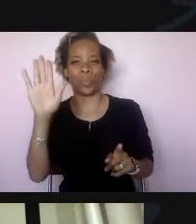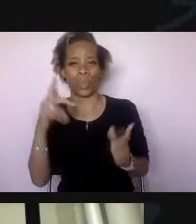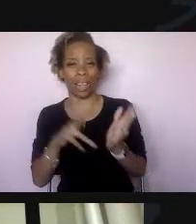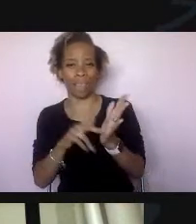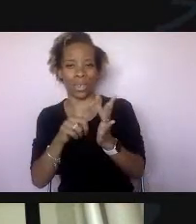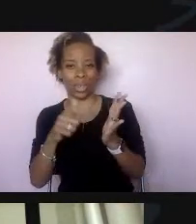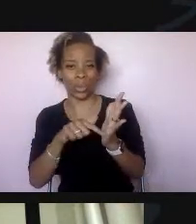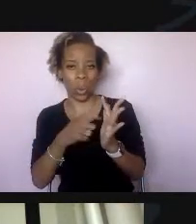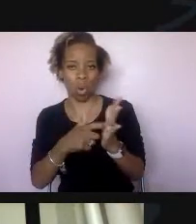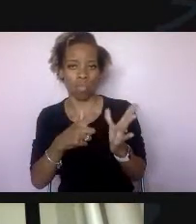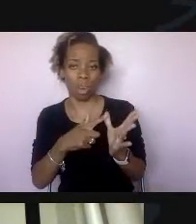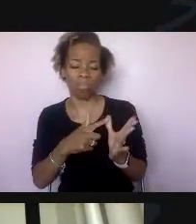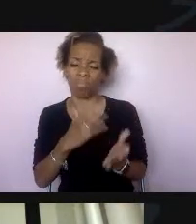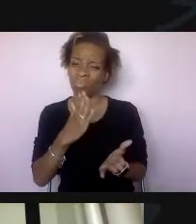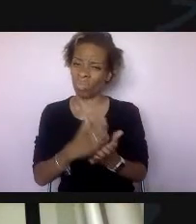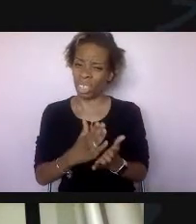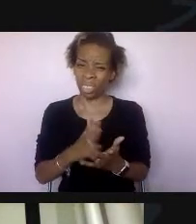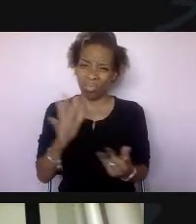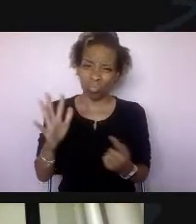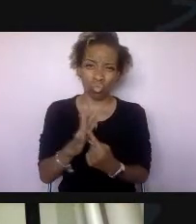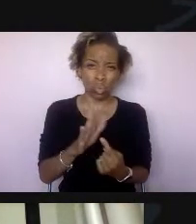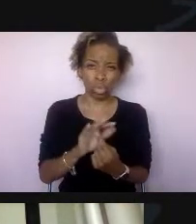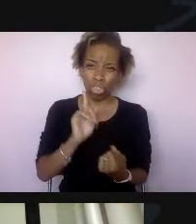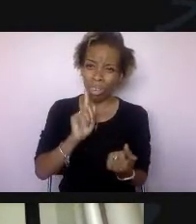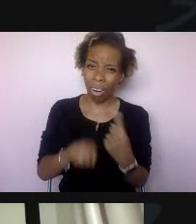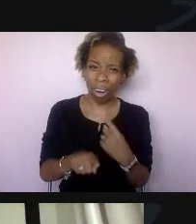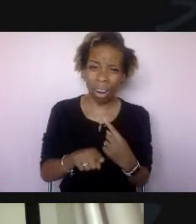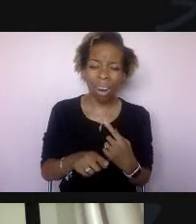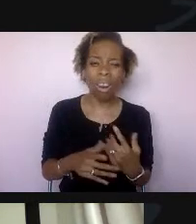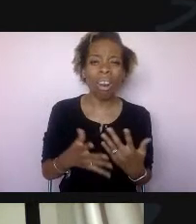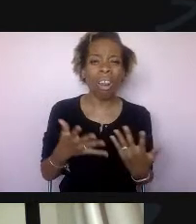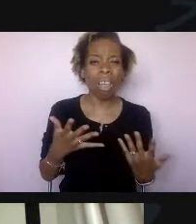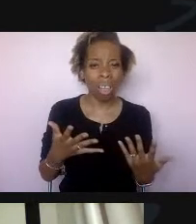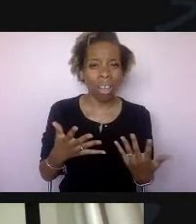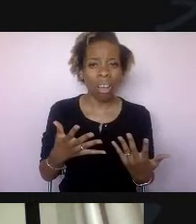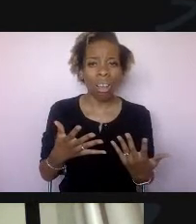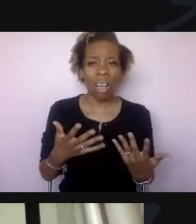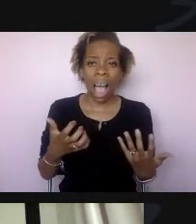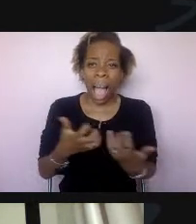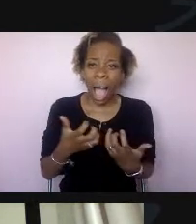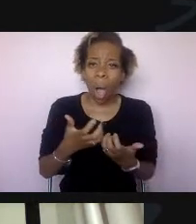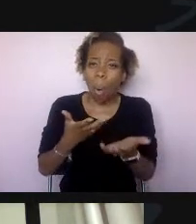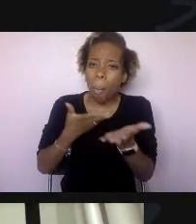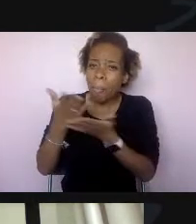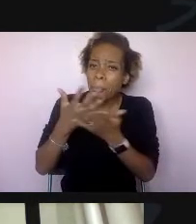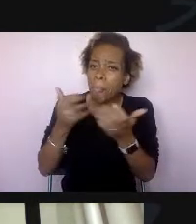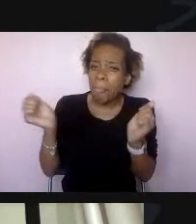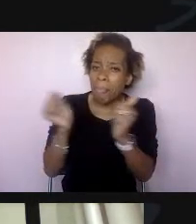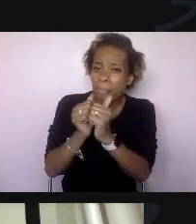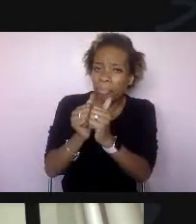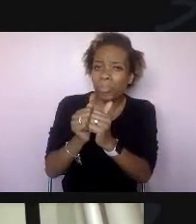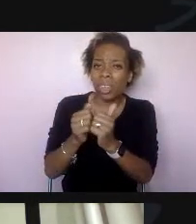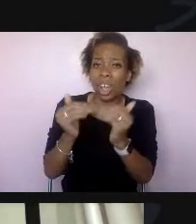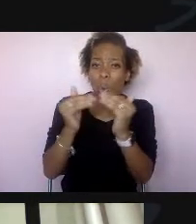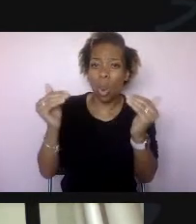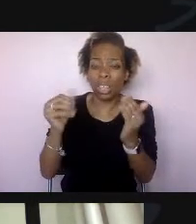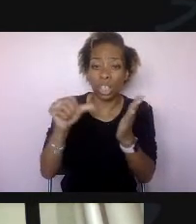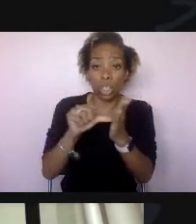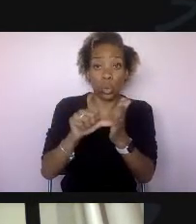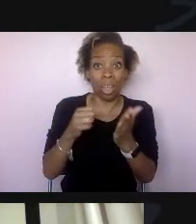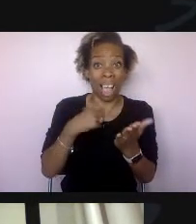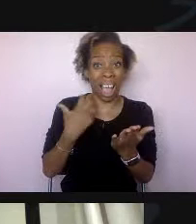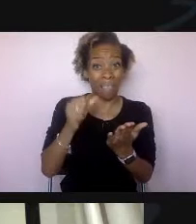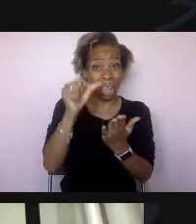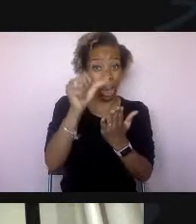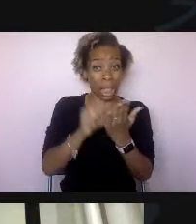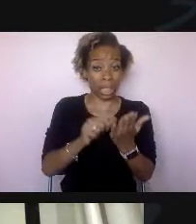really crucial one around the way of bargaining for equality issues. If I've got a list of things, I'll just go through very, very,